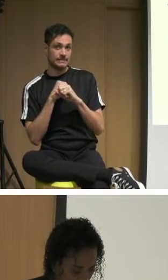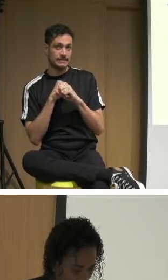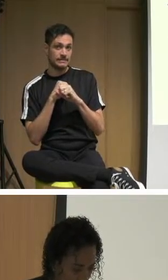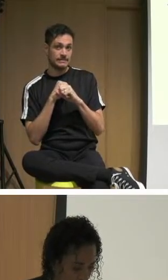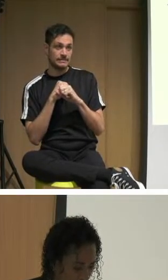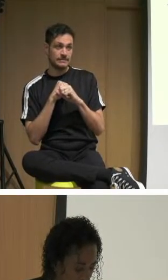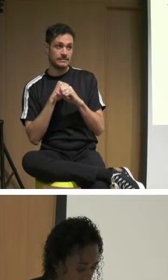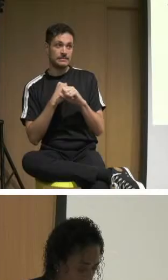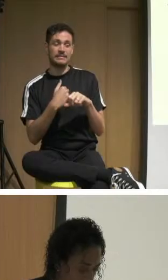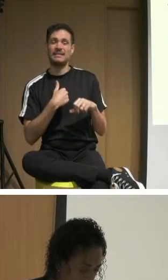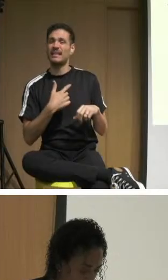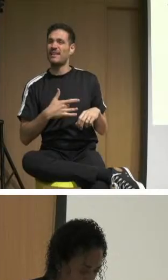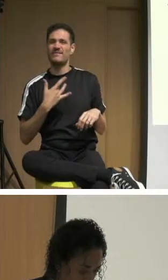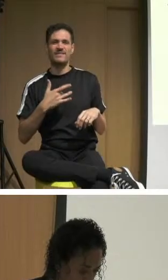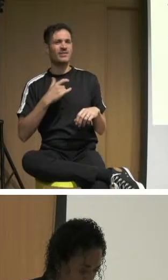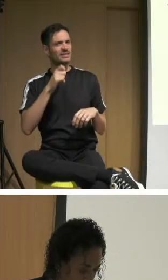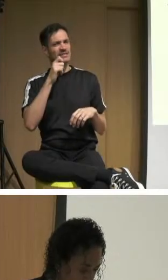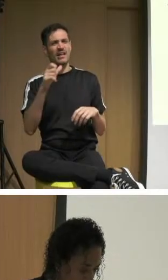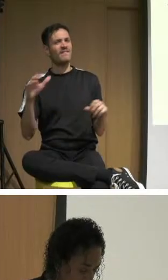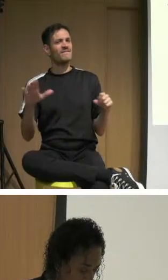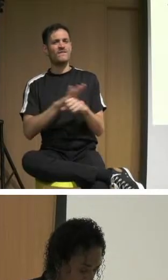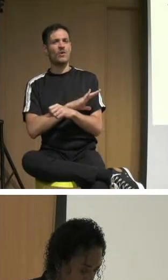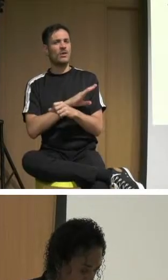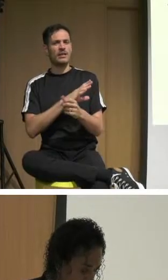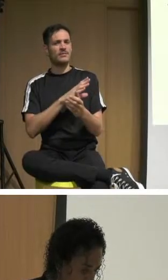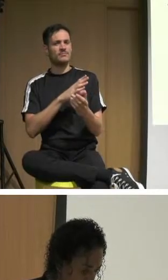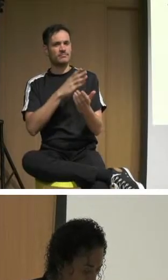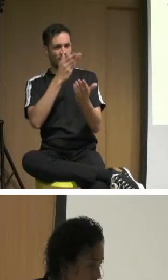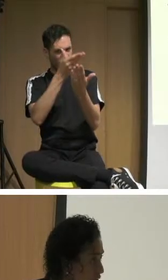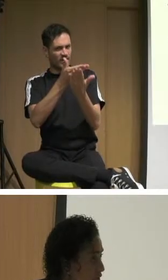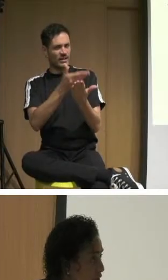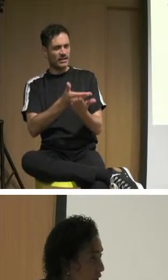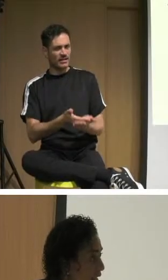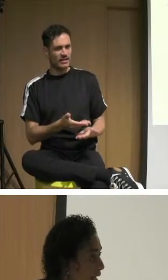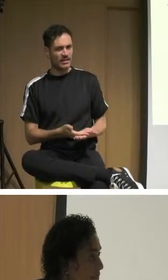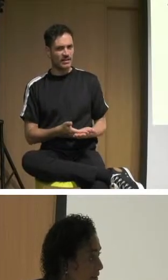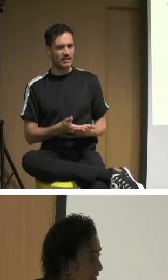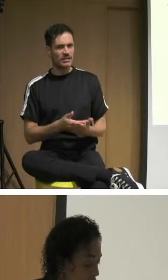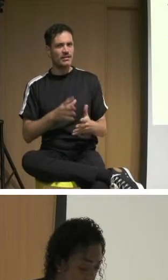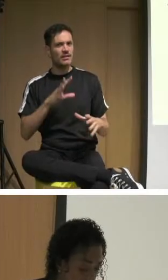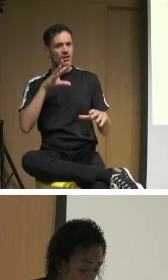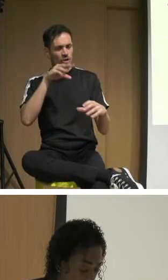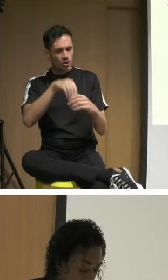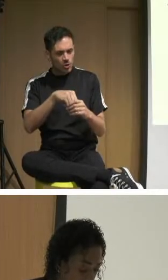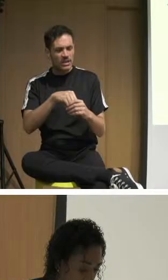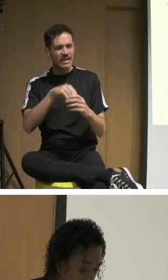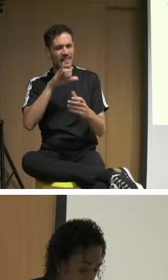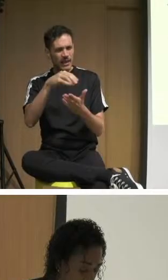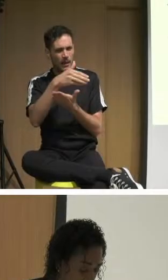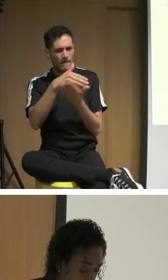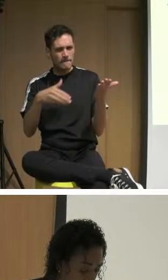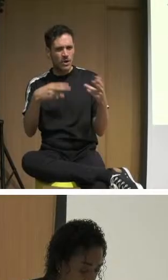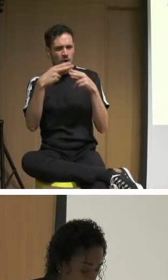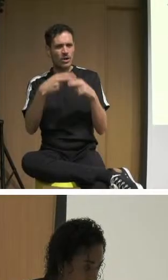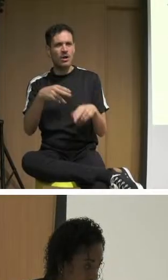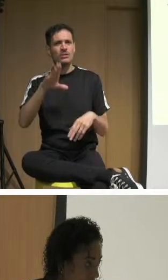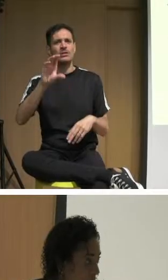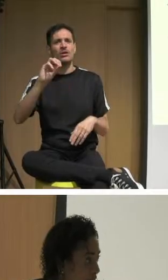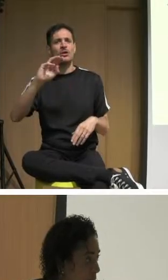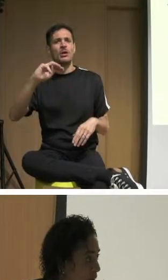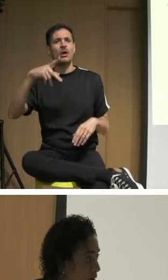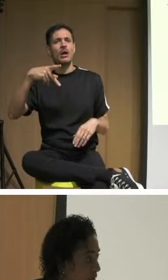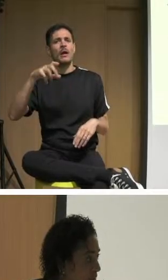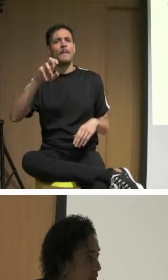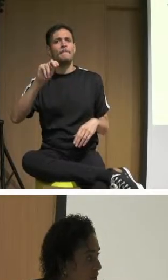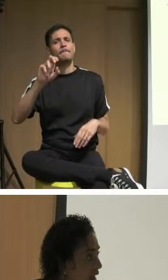wholly factual, Okay. Particularly concerning the section concerning compensation. In the conversation that I